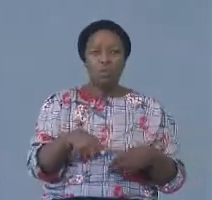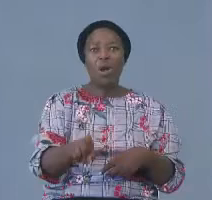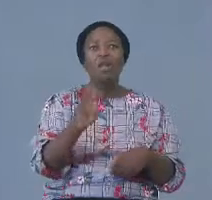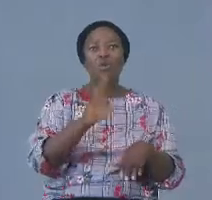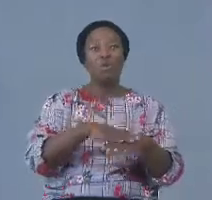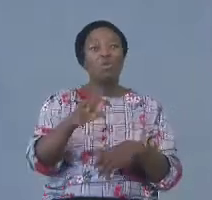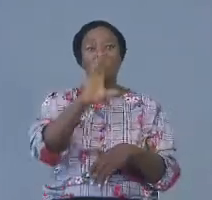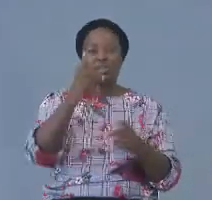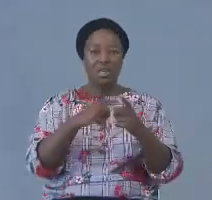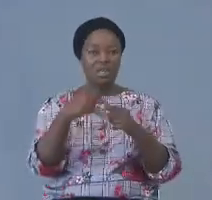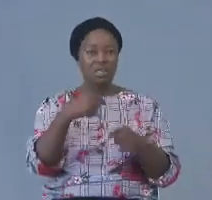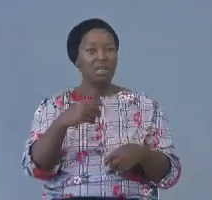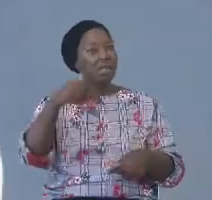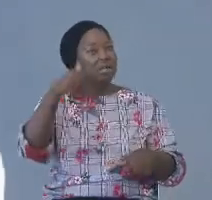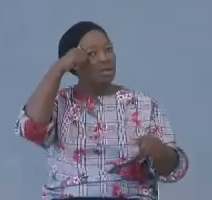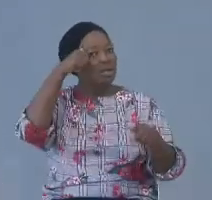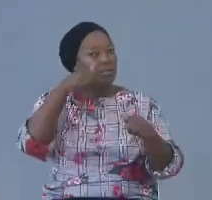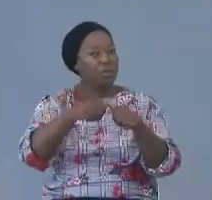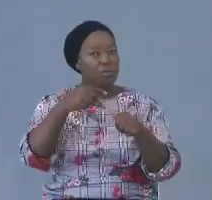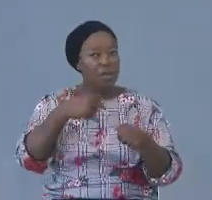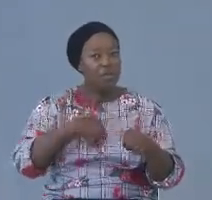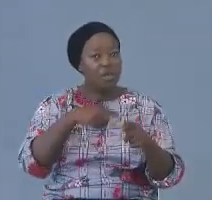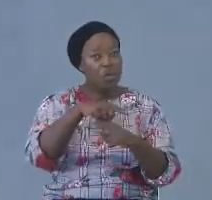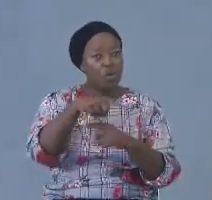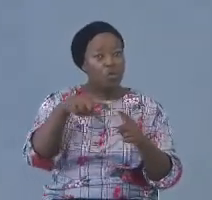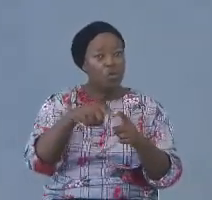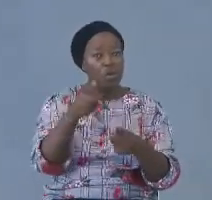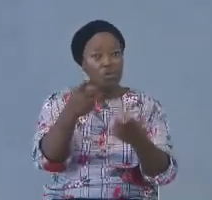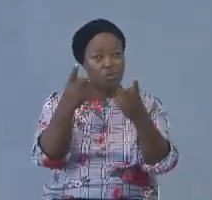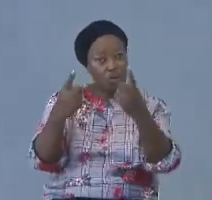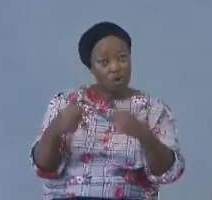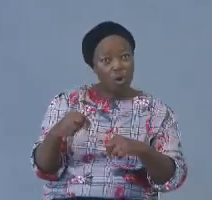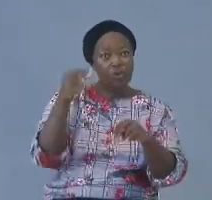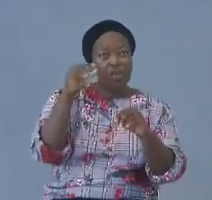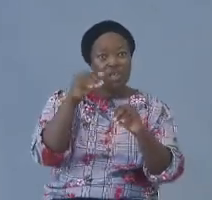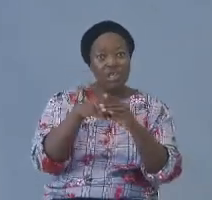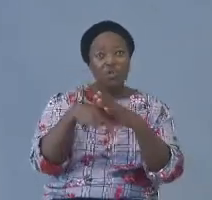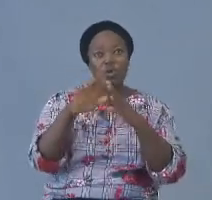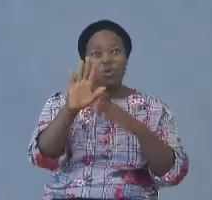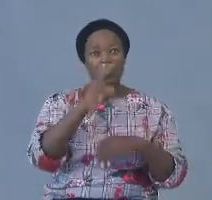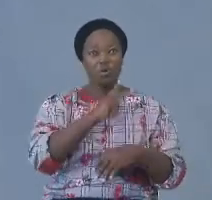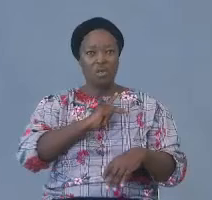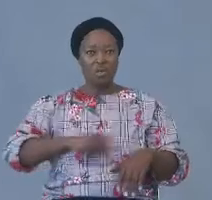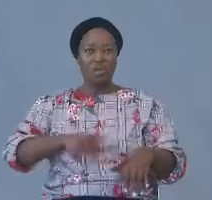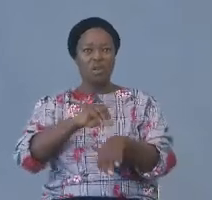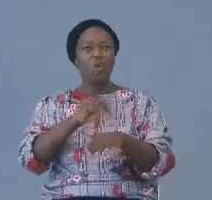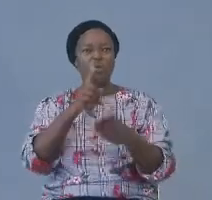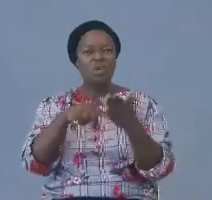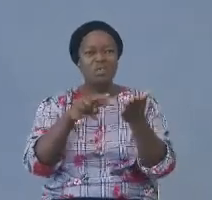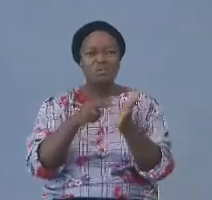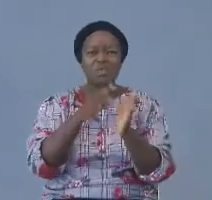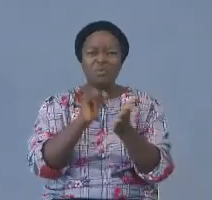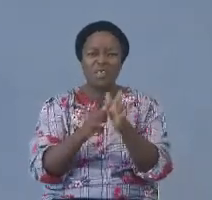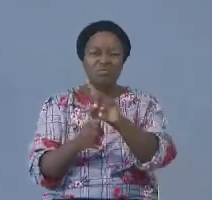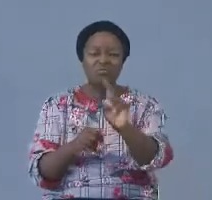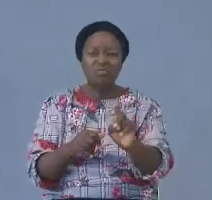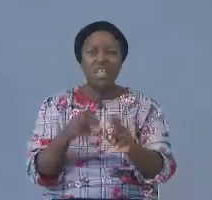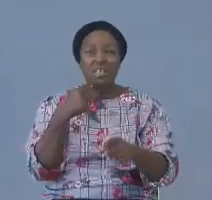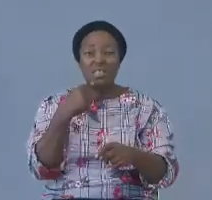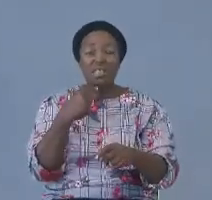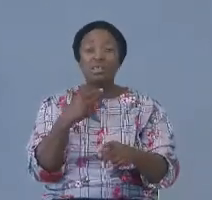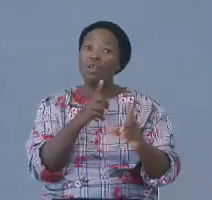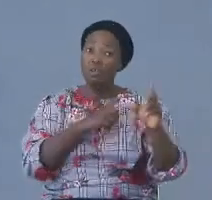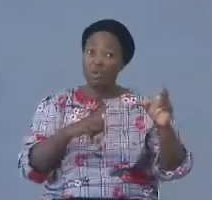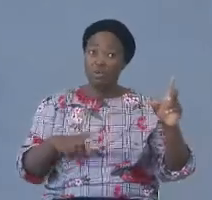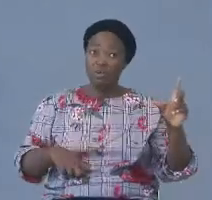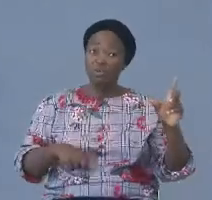universe when he was on the cross and then it said remember me when thou comments into